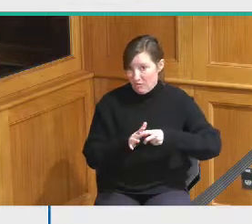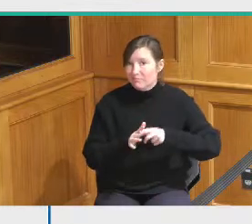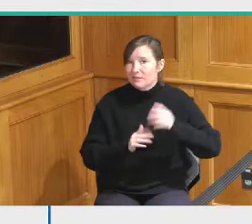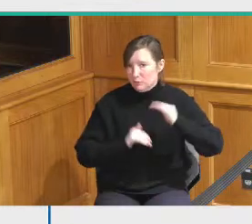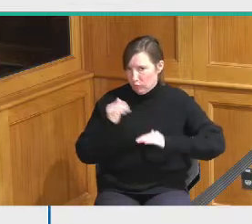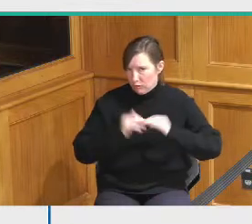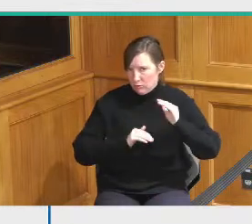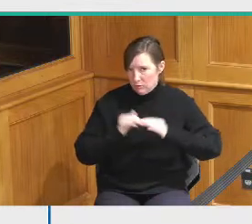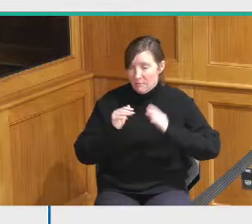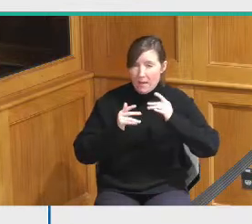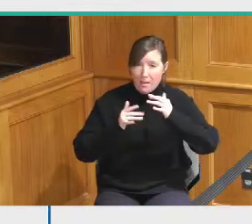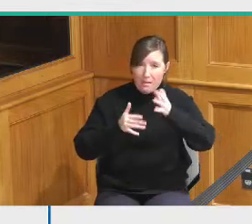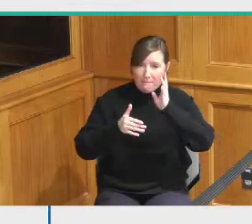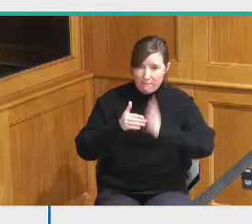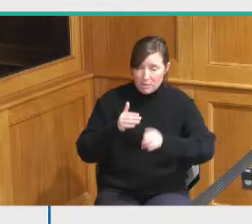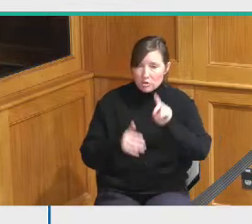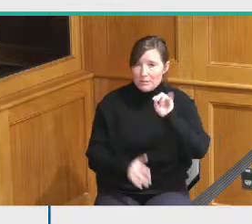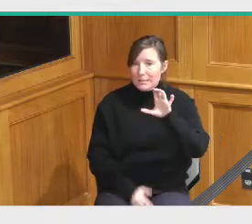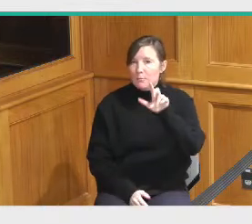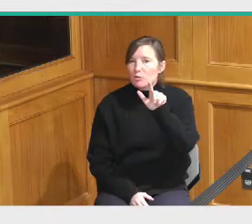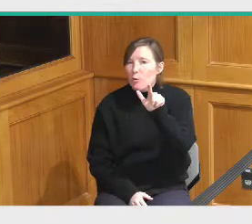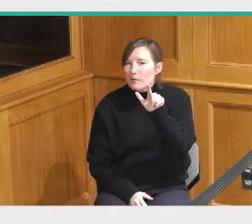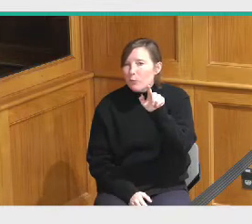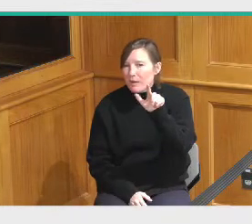by December 31st of 2025.